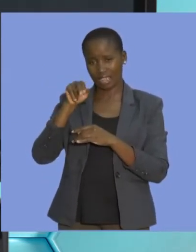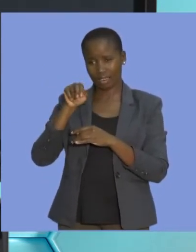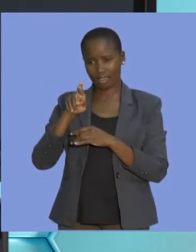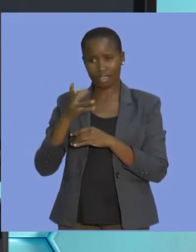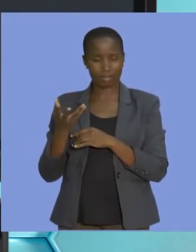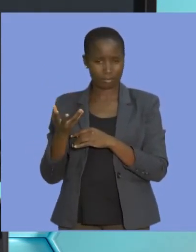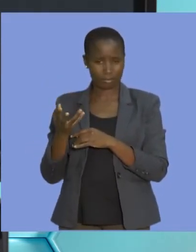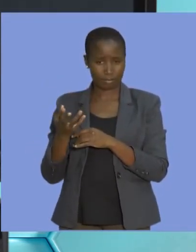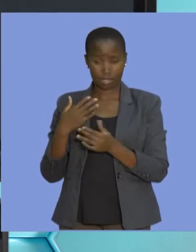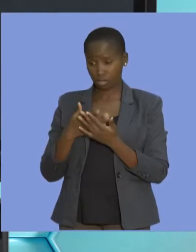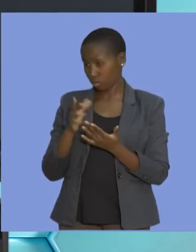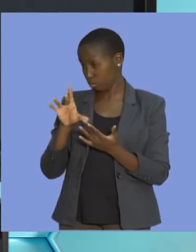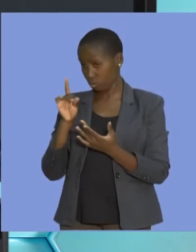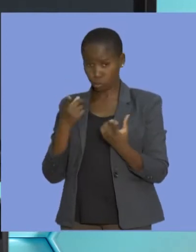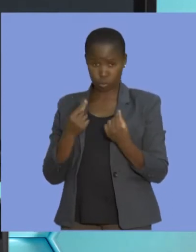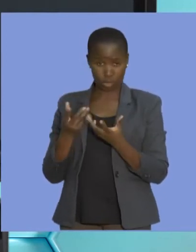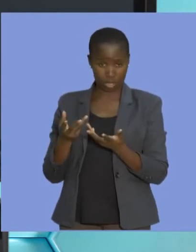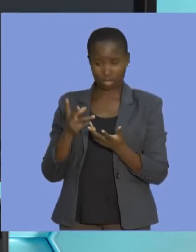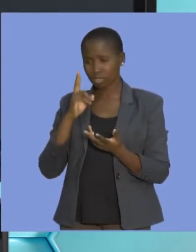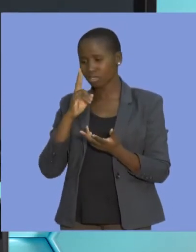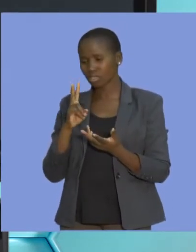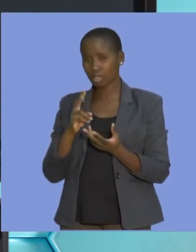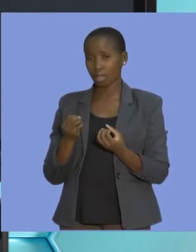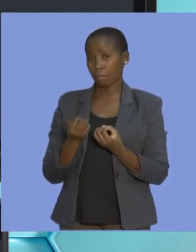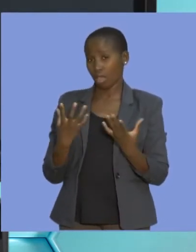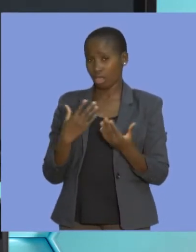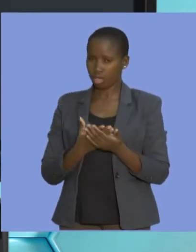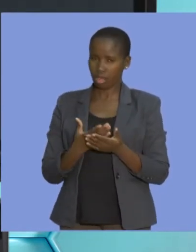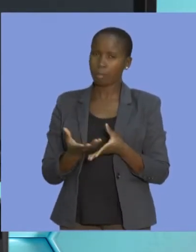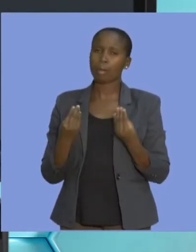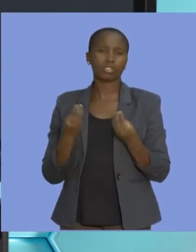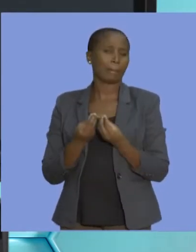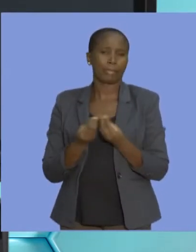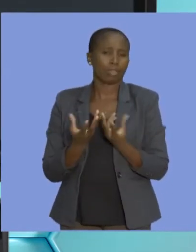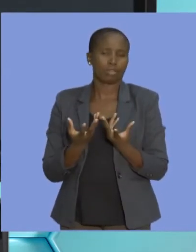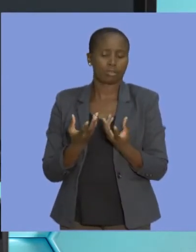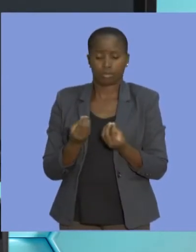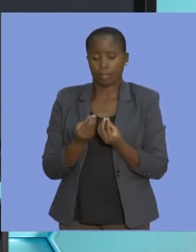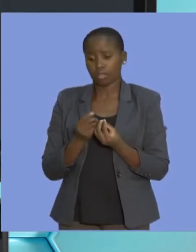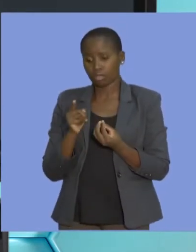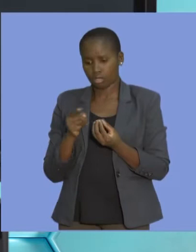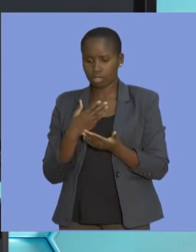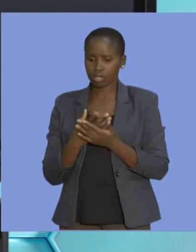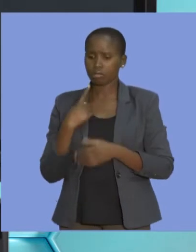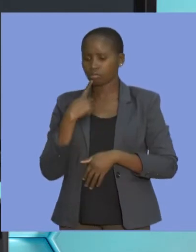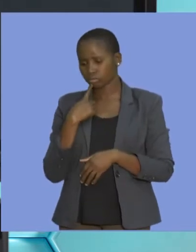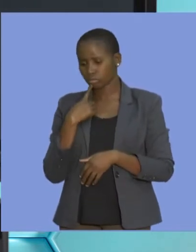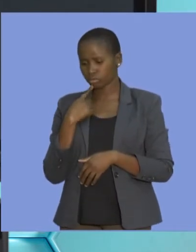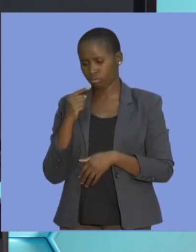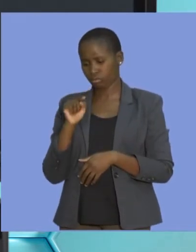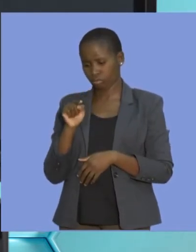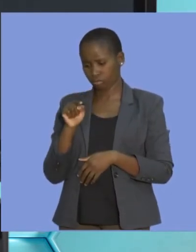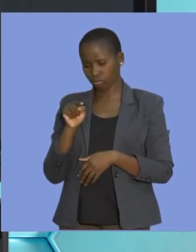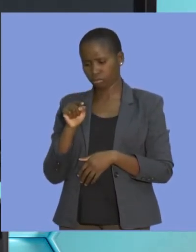and point the outlier? Maybe, but can we come up with something that we can reason and arrive to a conclusion and say,